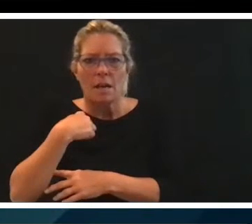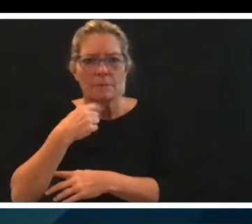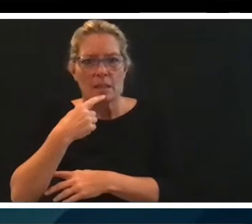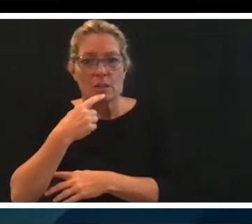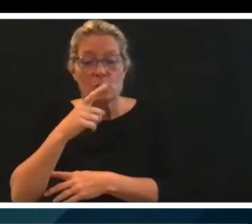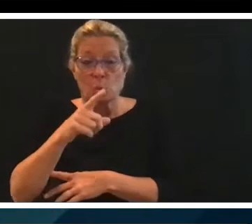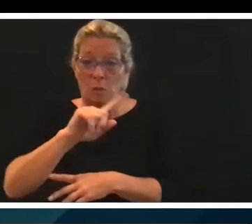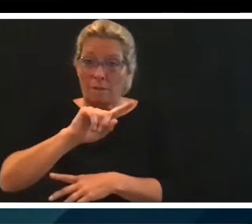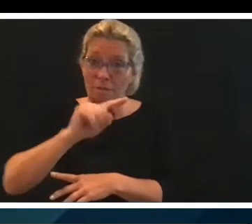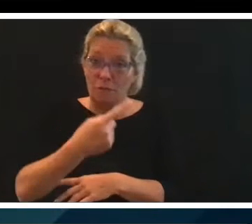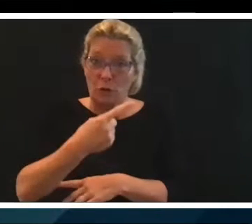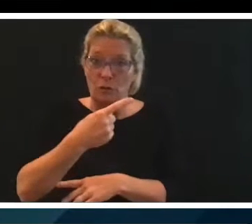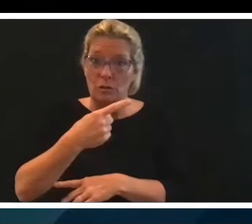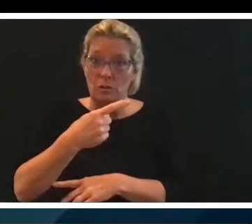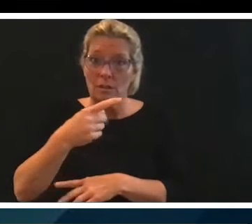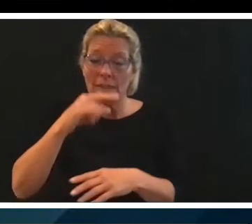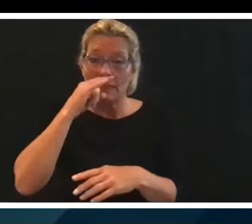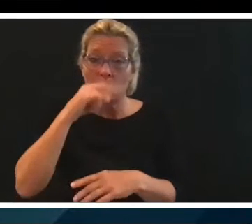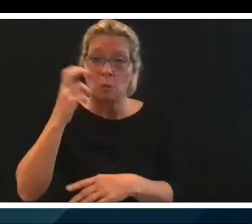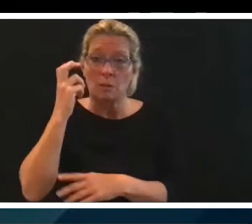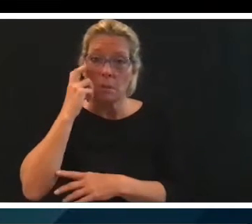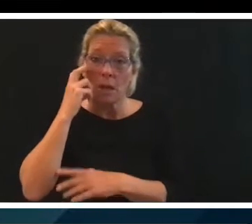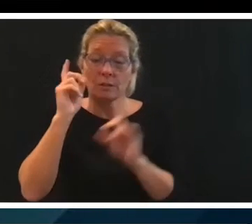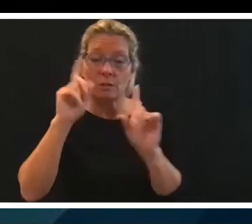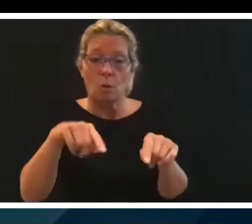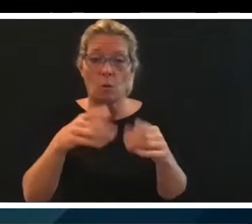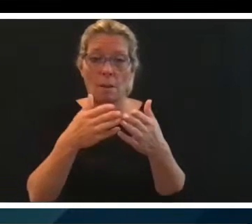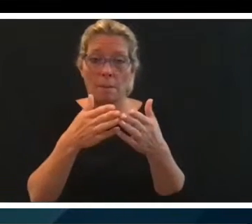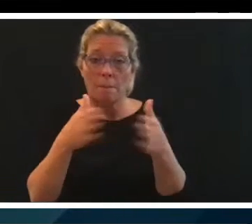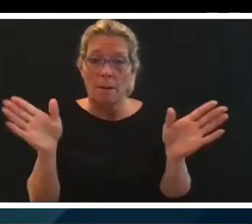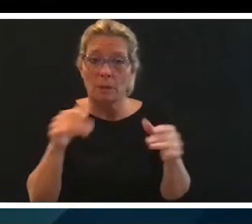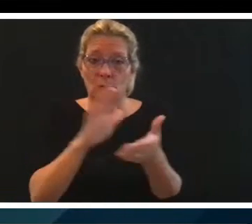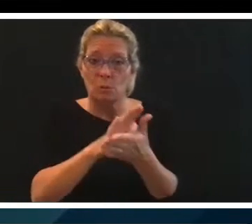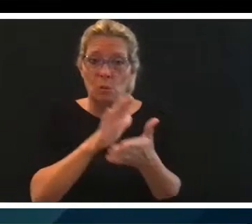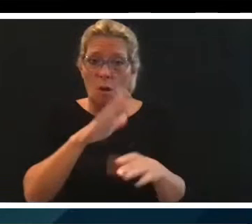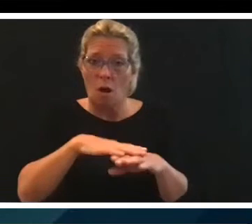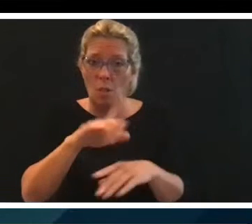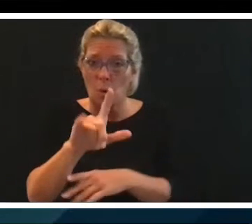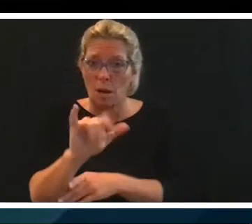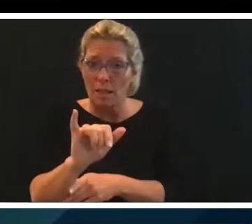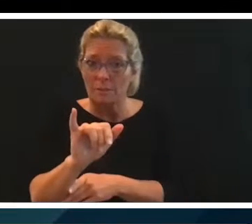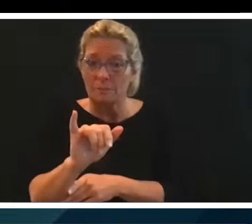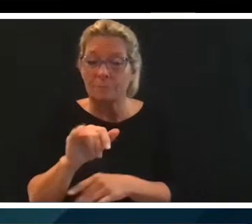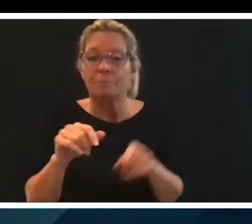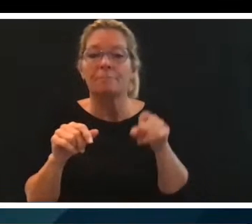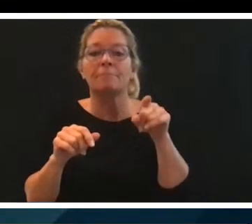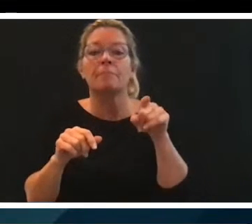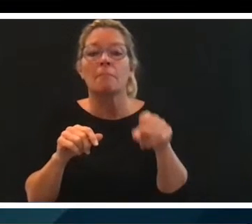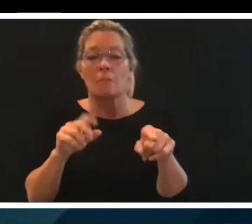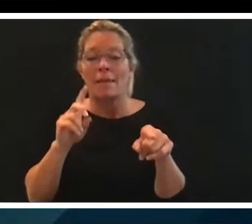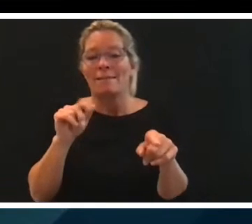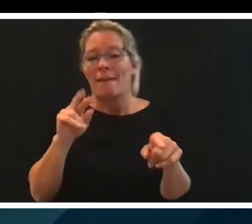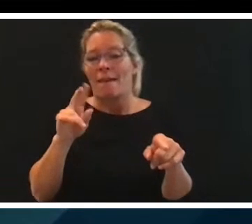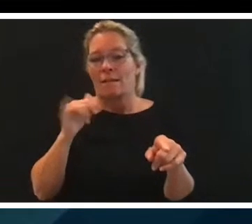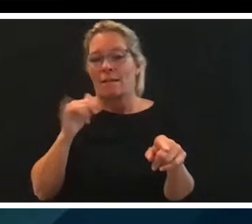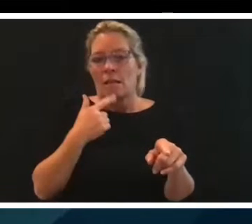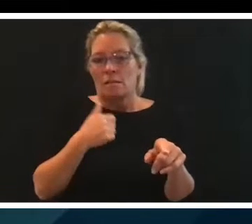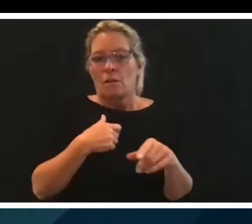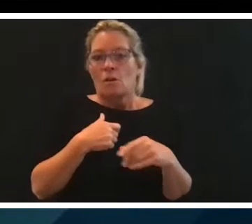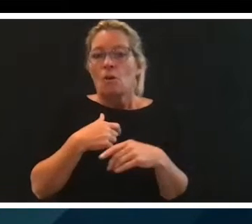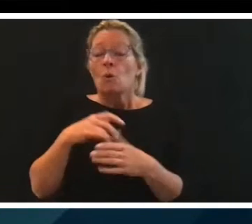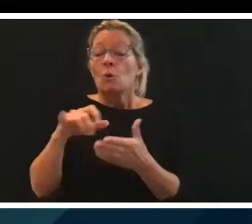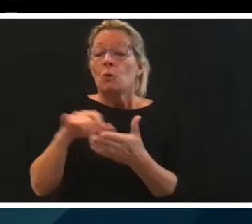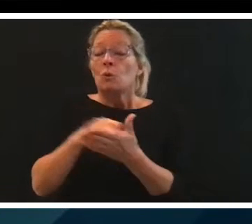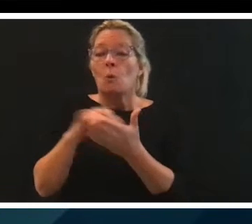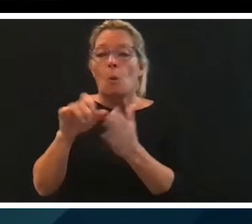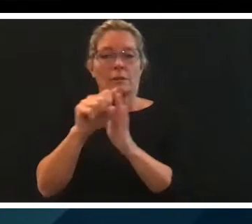was blind to go to public school in Long Island. Is that what you were? New York State had never had a blind person